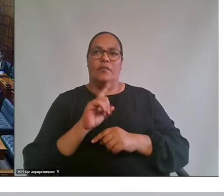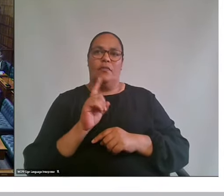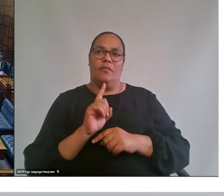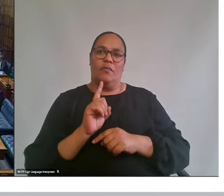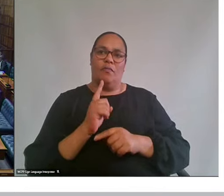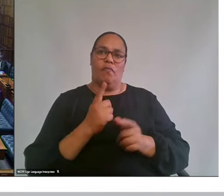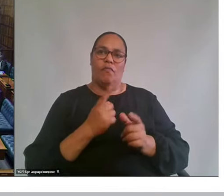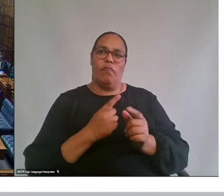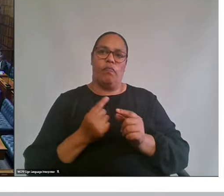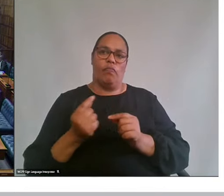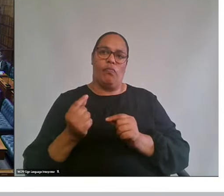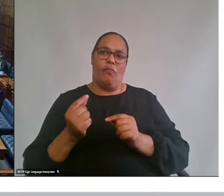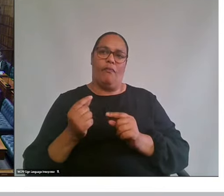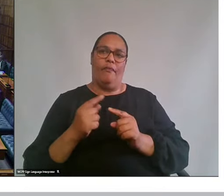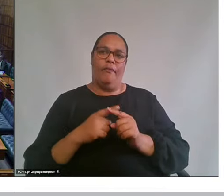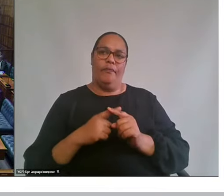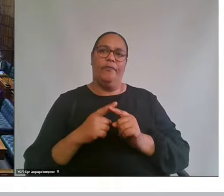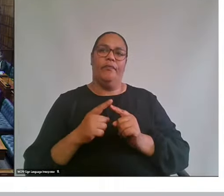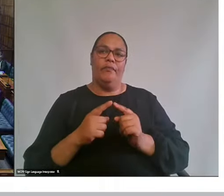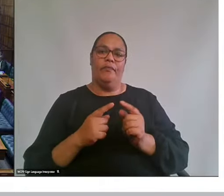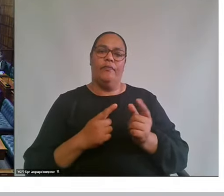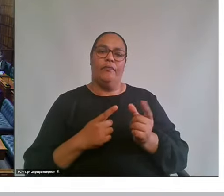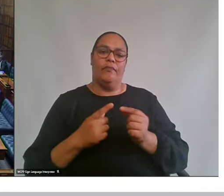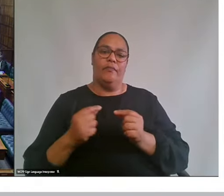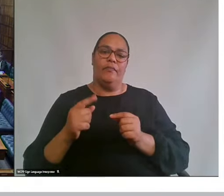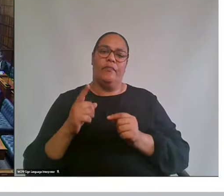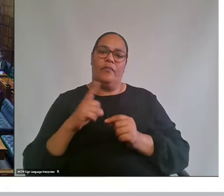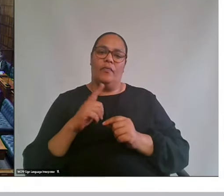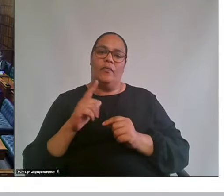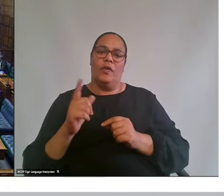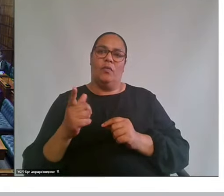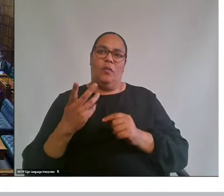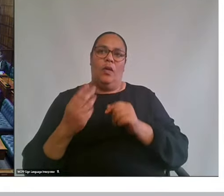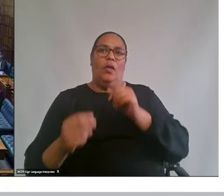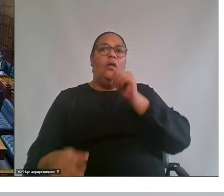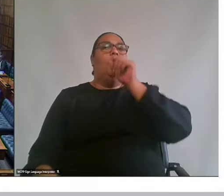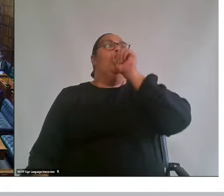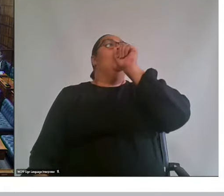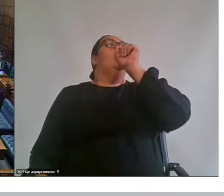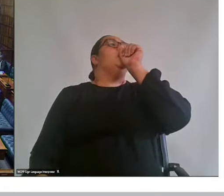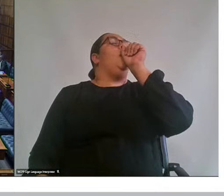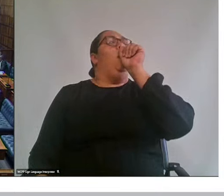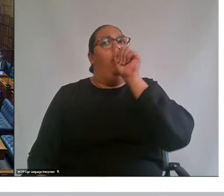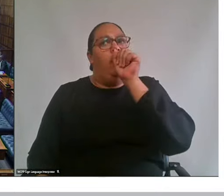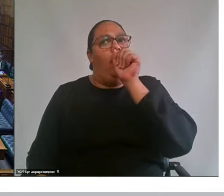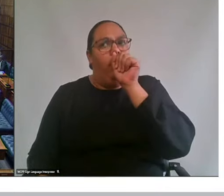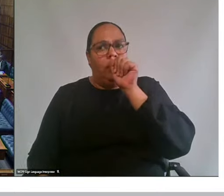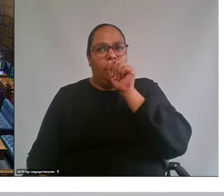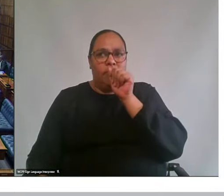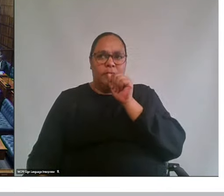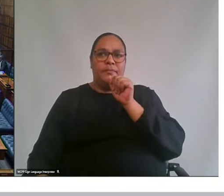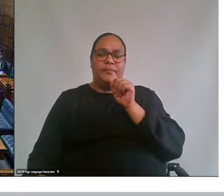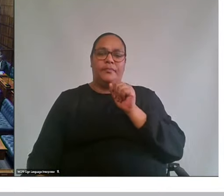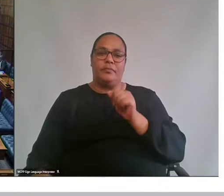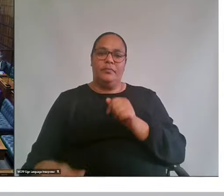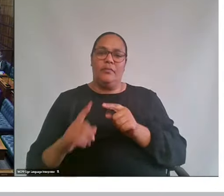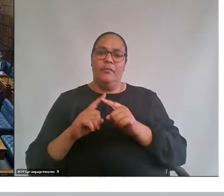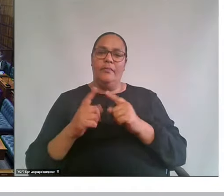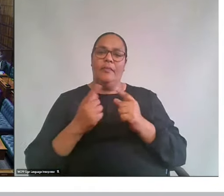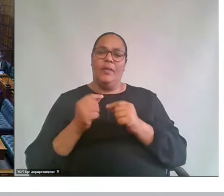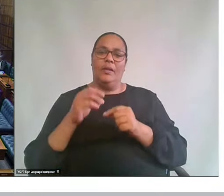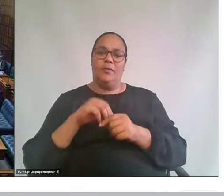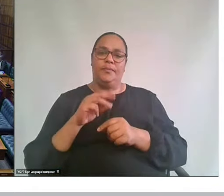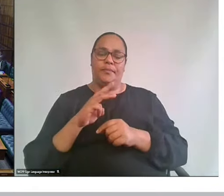special about them you know is a specific reason why one would only mention two whereas we've got 30 municipalities within the Western